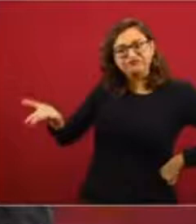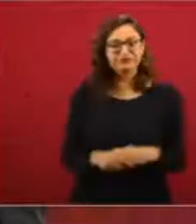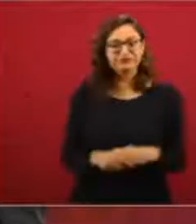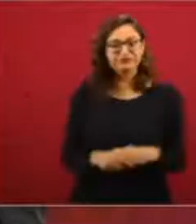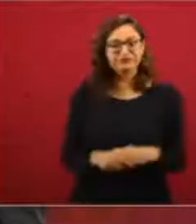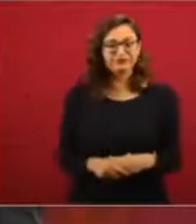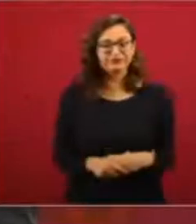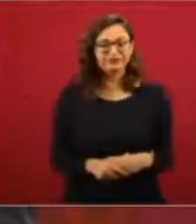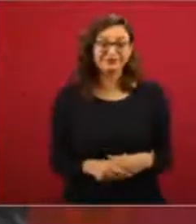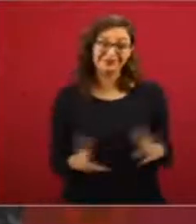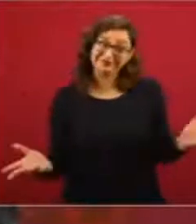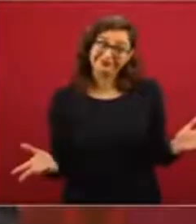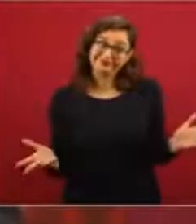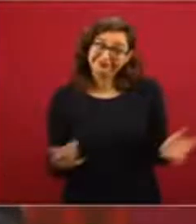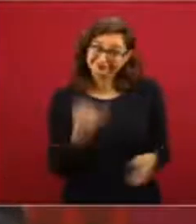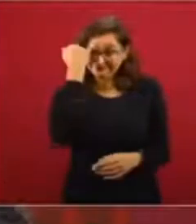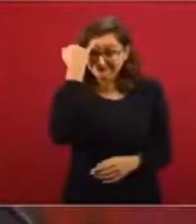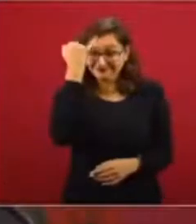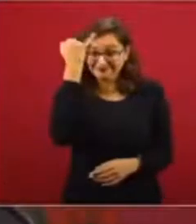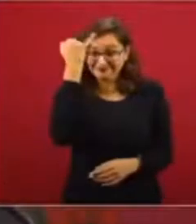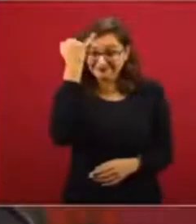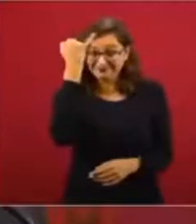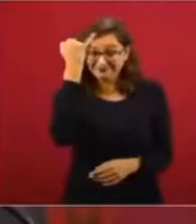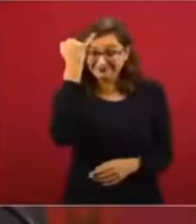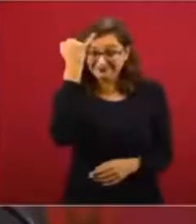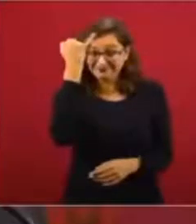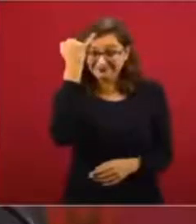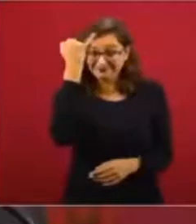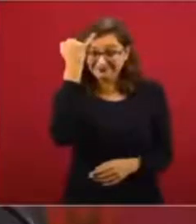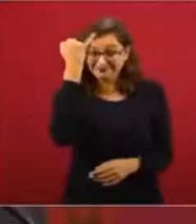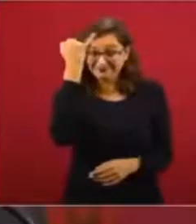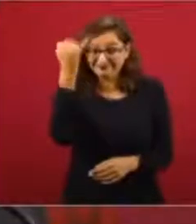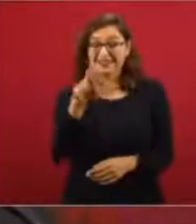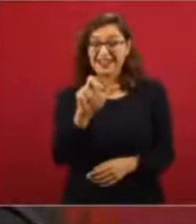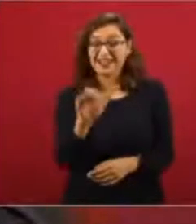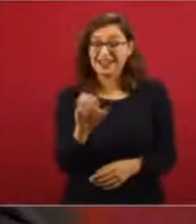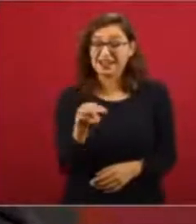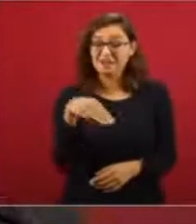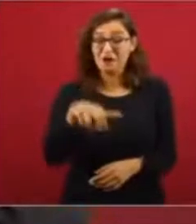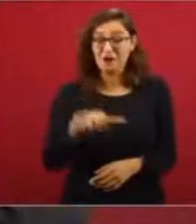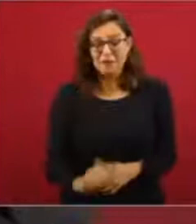now. 8 columnas, They would have 8 columns.